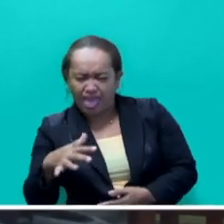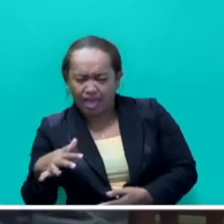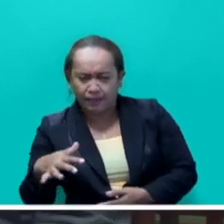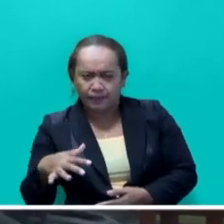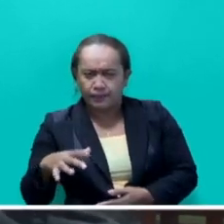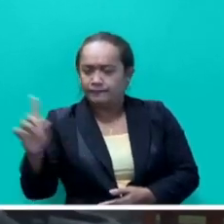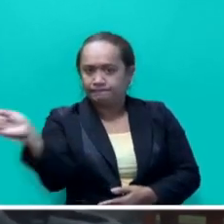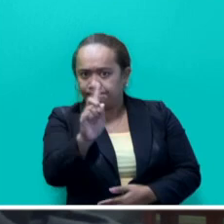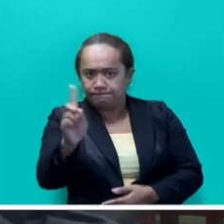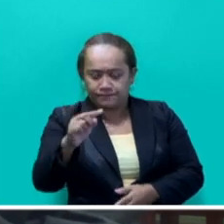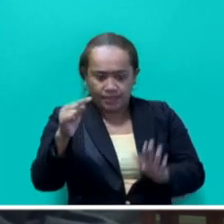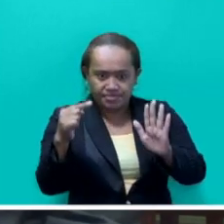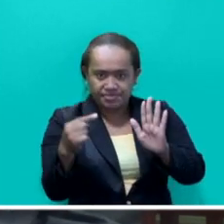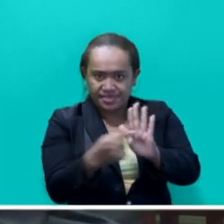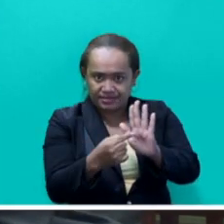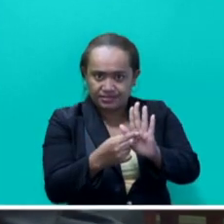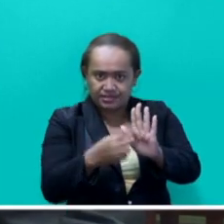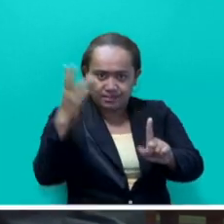the supreme law.